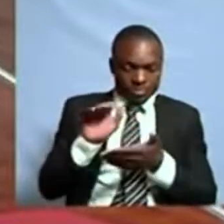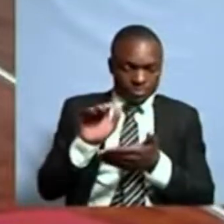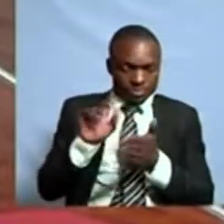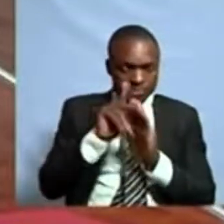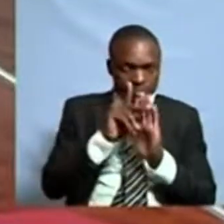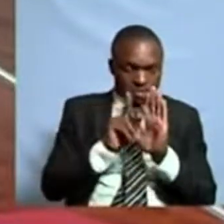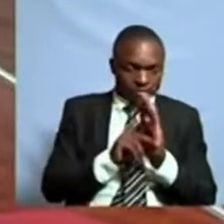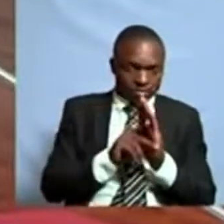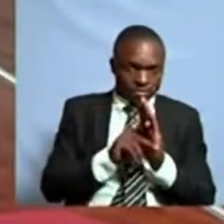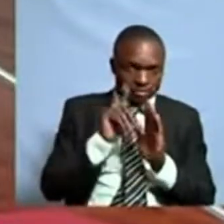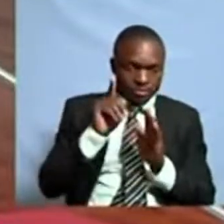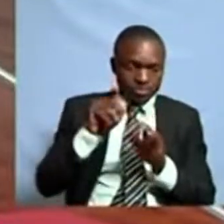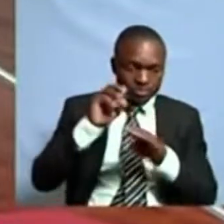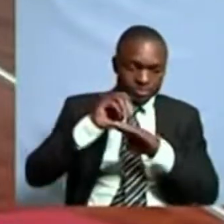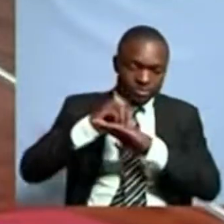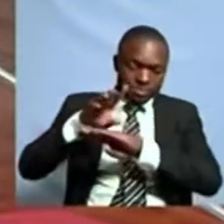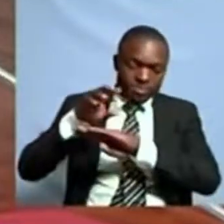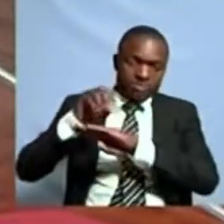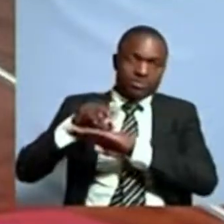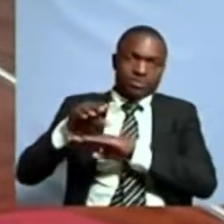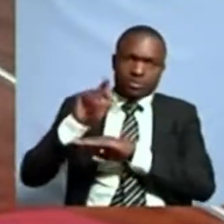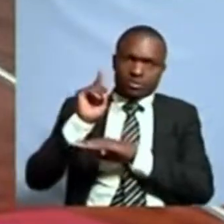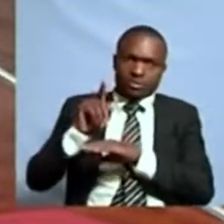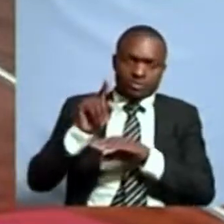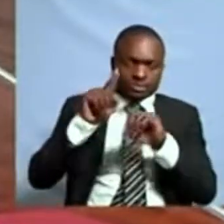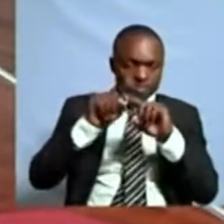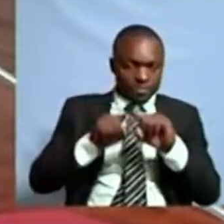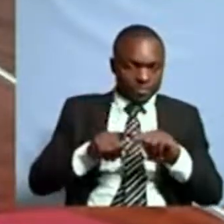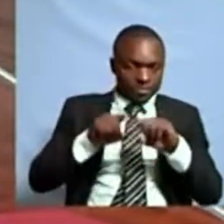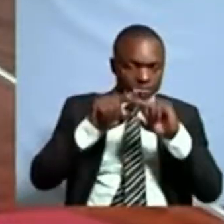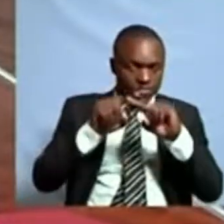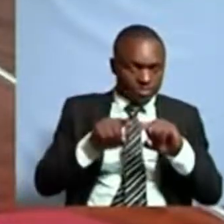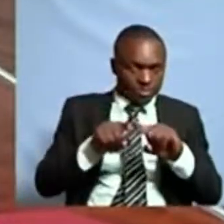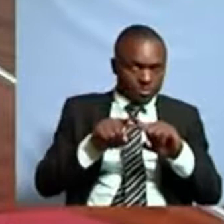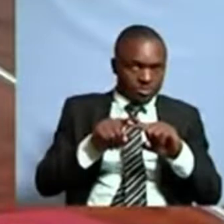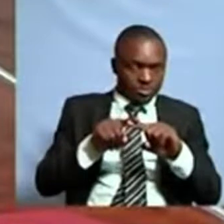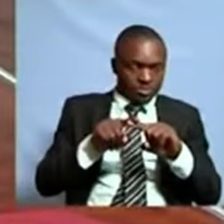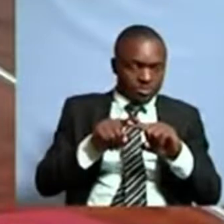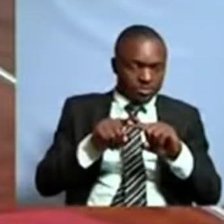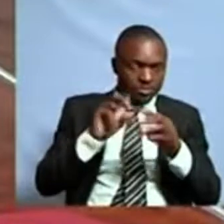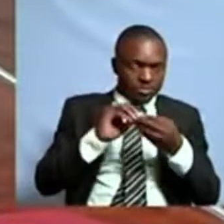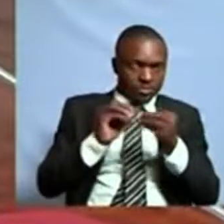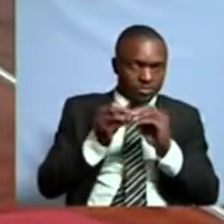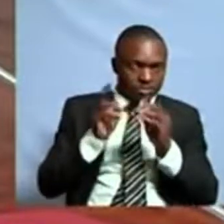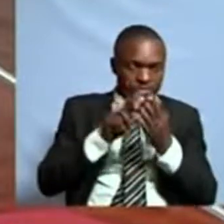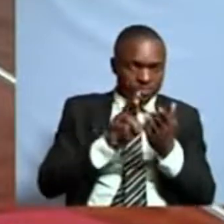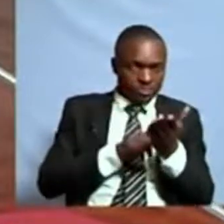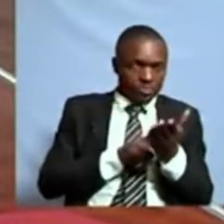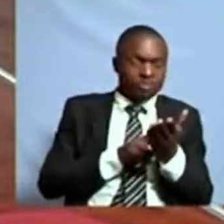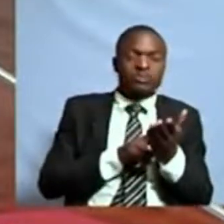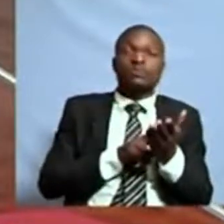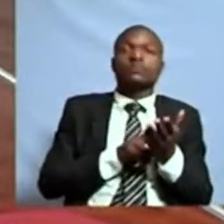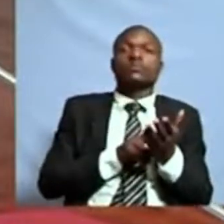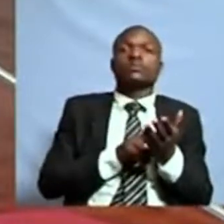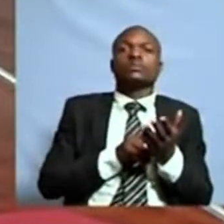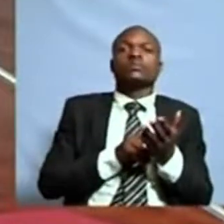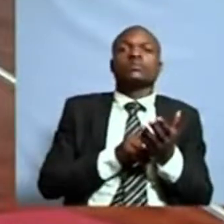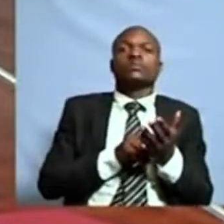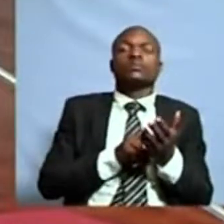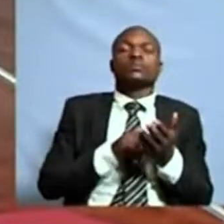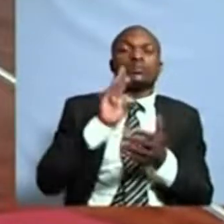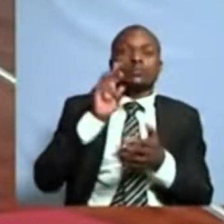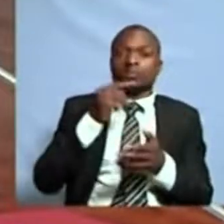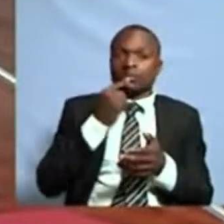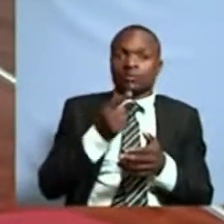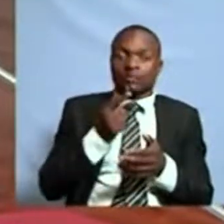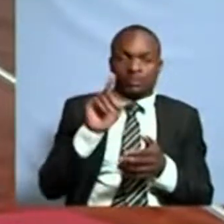professionally it's advisable that you rely on actuarial valuation reports, which will tell you